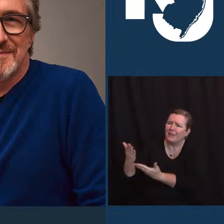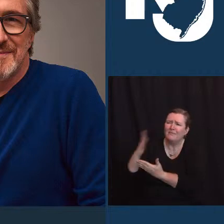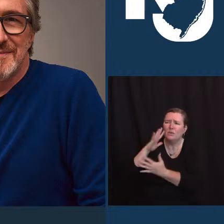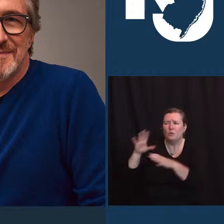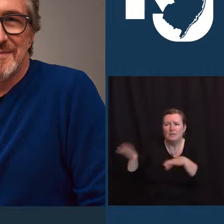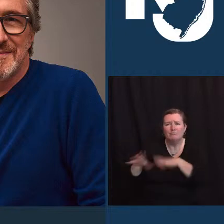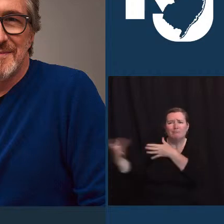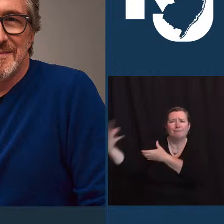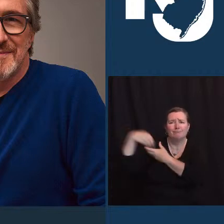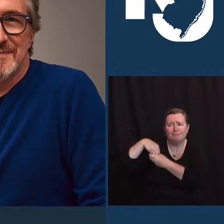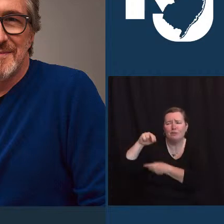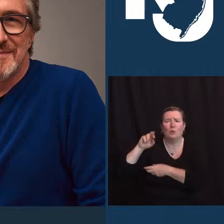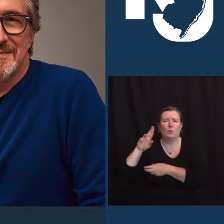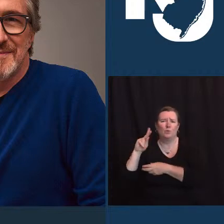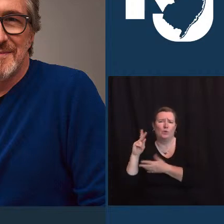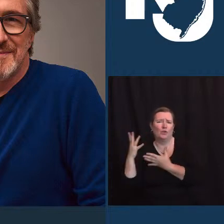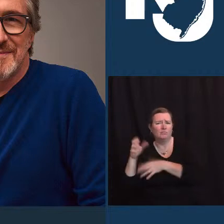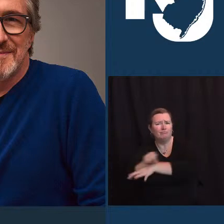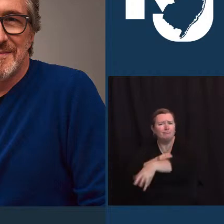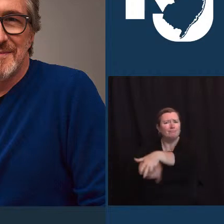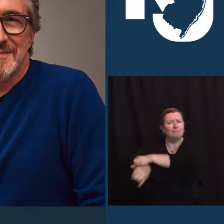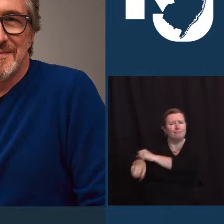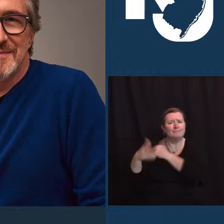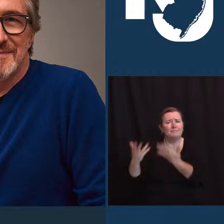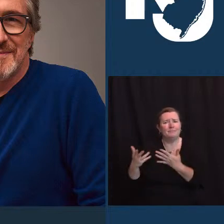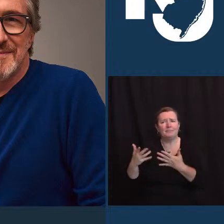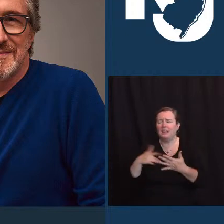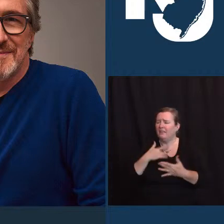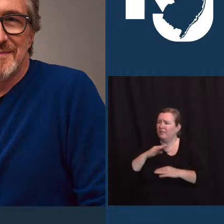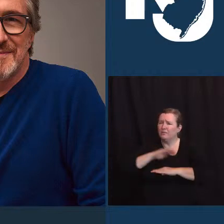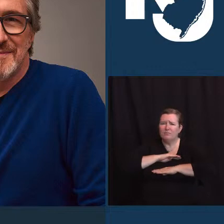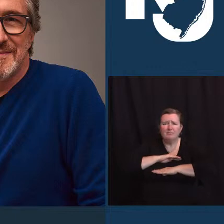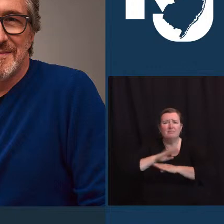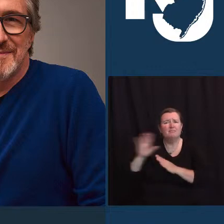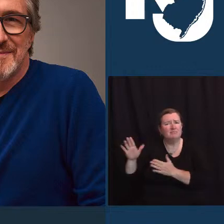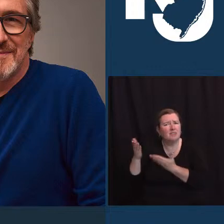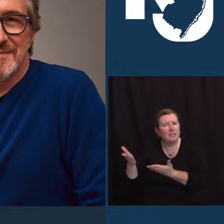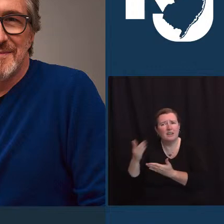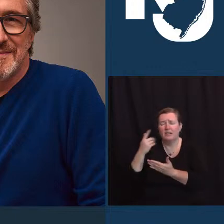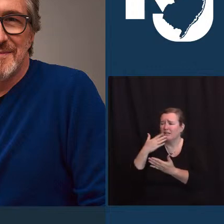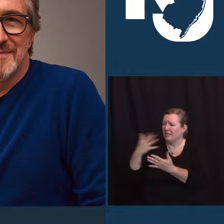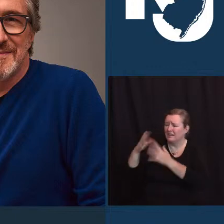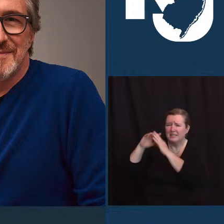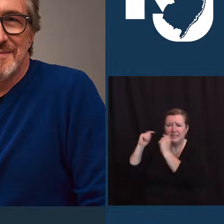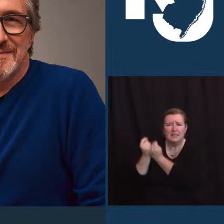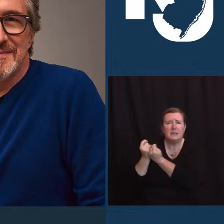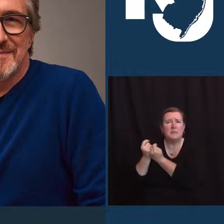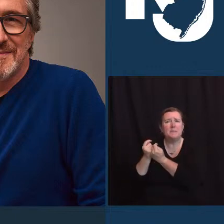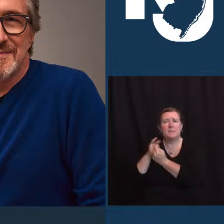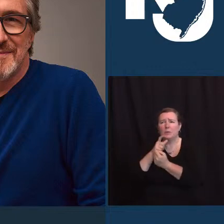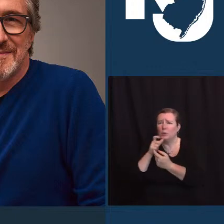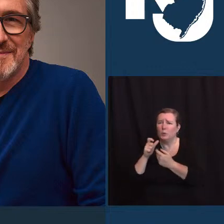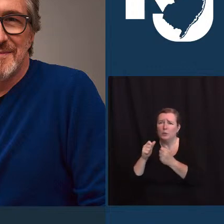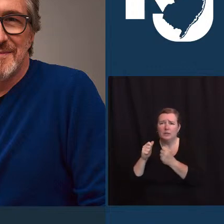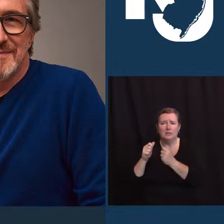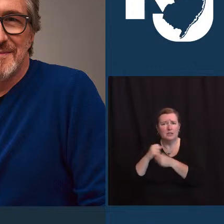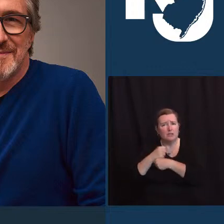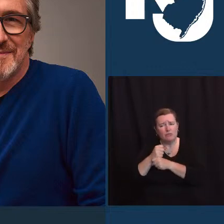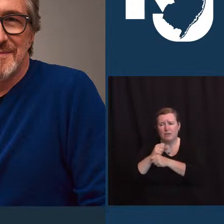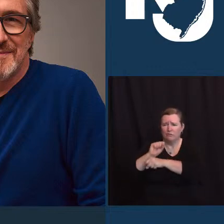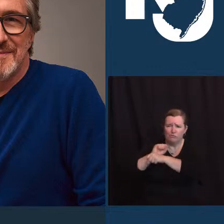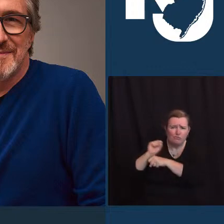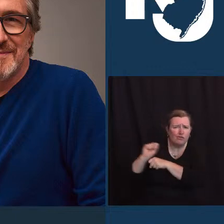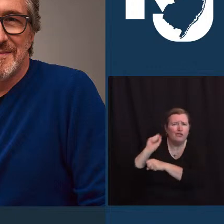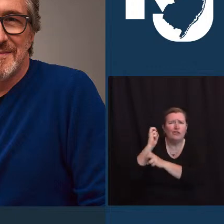Newark Working Kitchens was especially gratifying. I thank him and his team and everyone who's been a part of this mission for their hard work. Check them out, by the